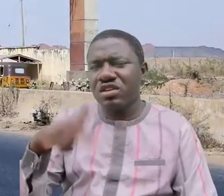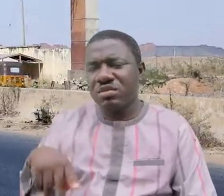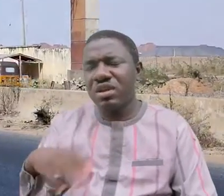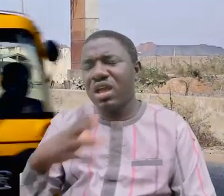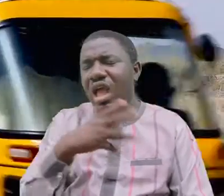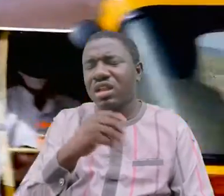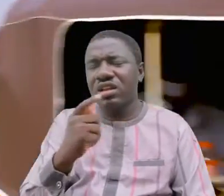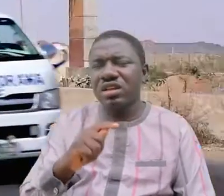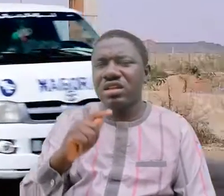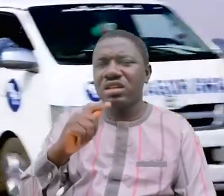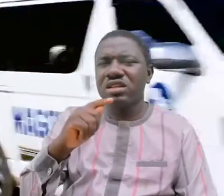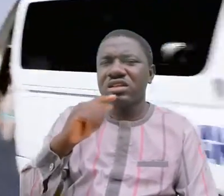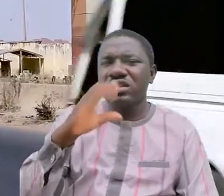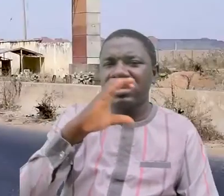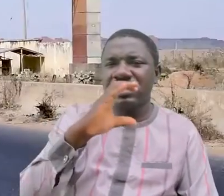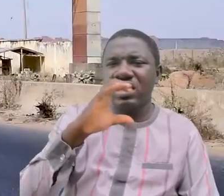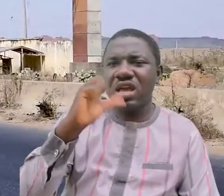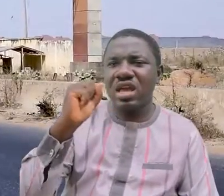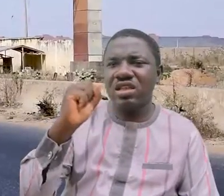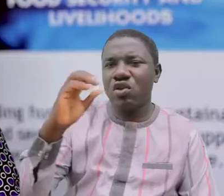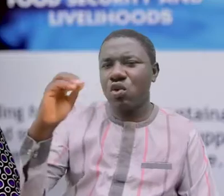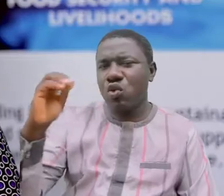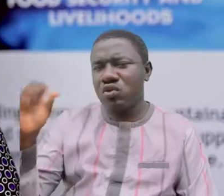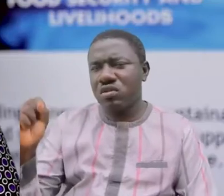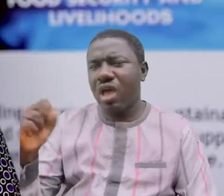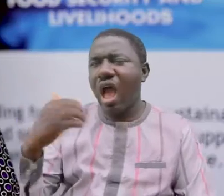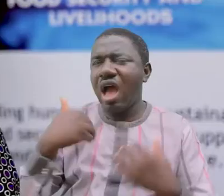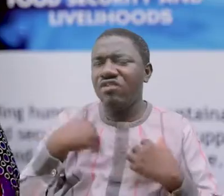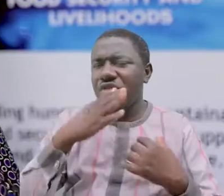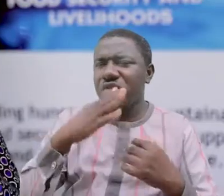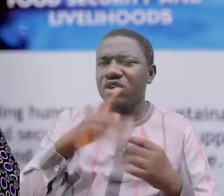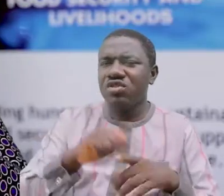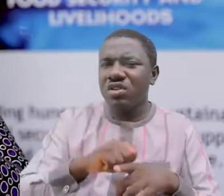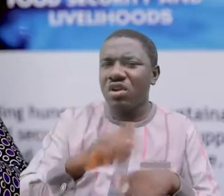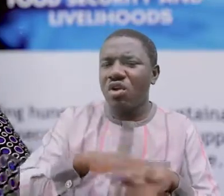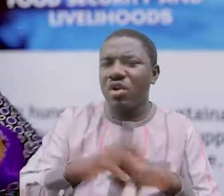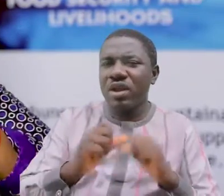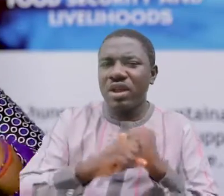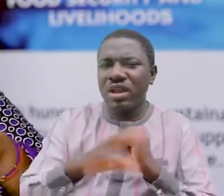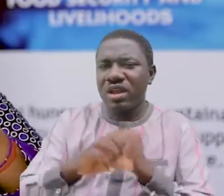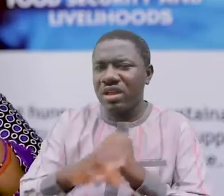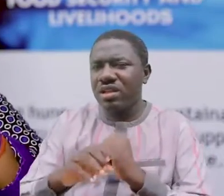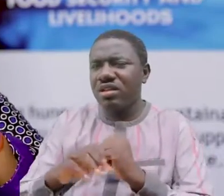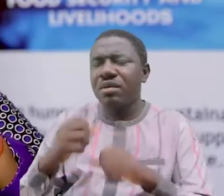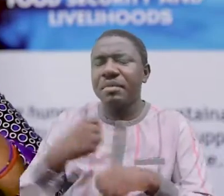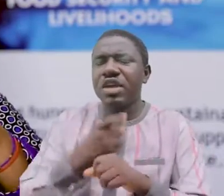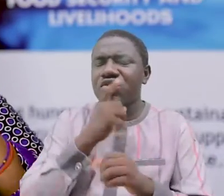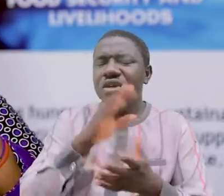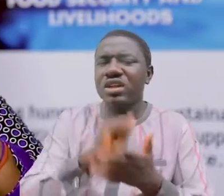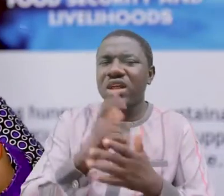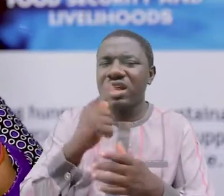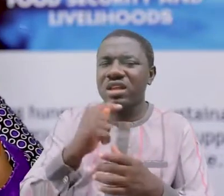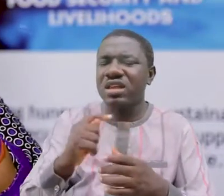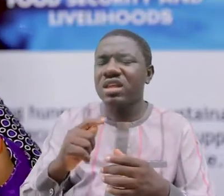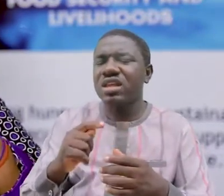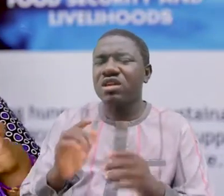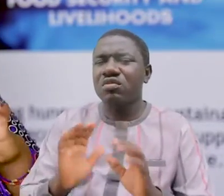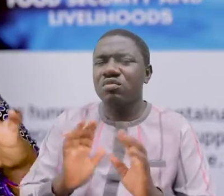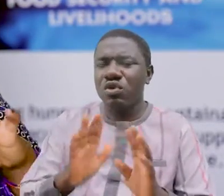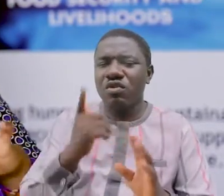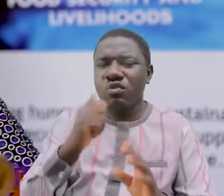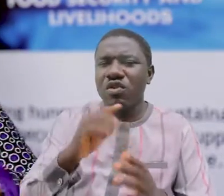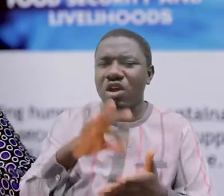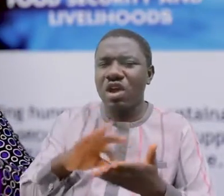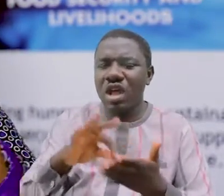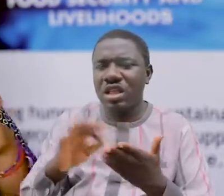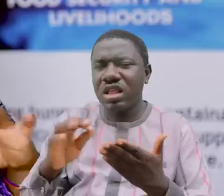mean, even the CSOs have been trained on advocacy because they're the ones to make sure that they push for